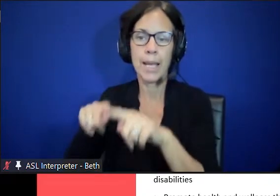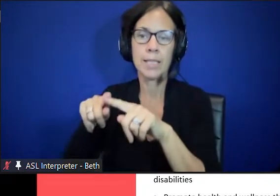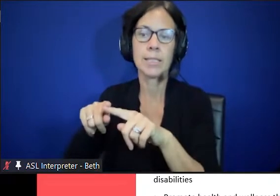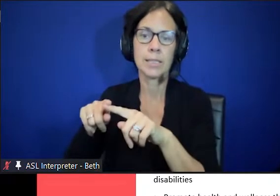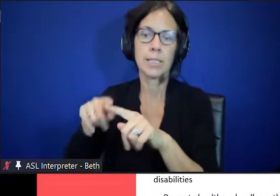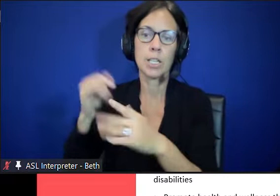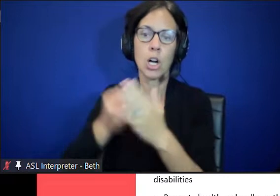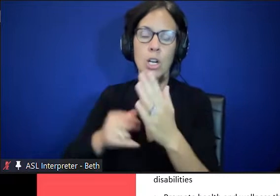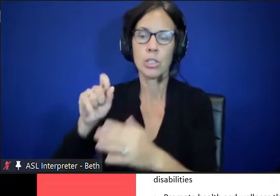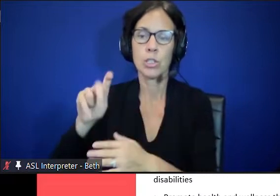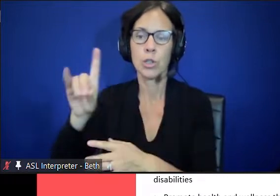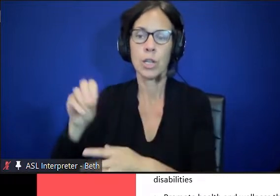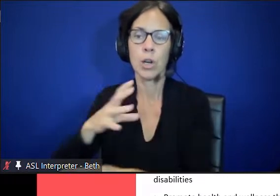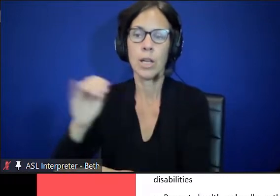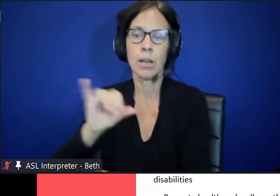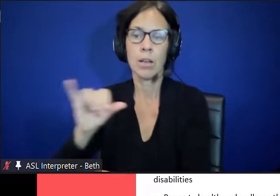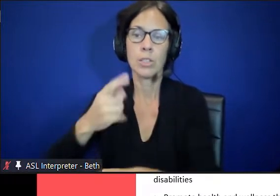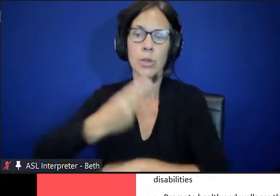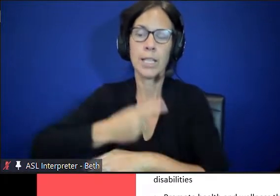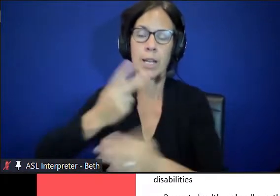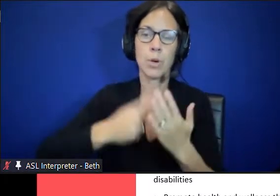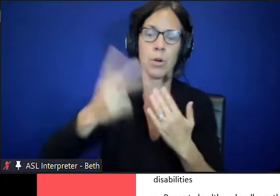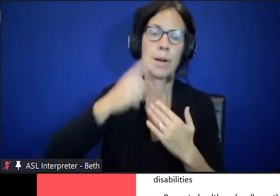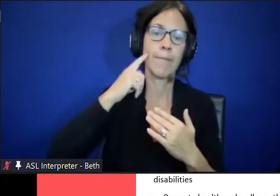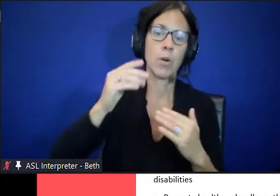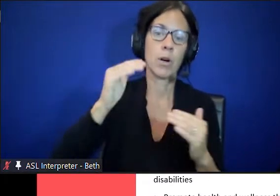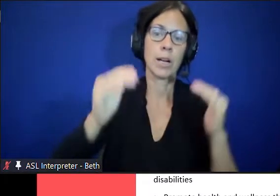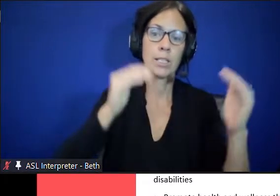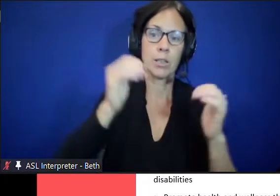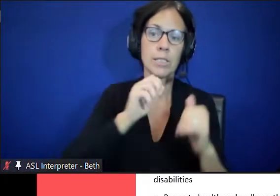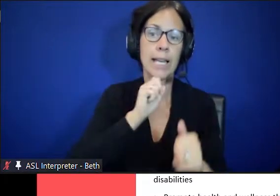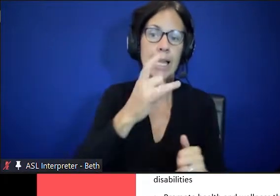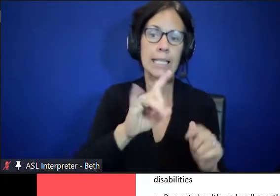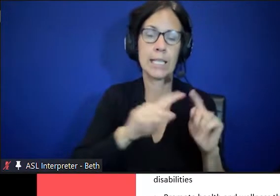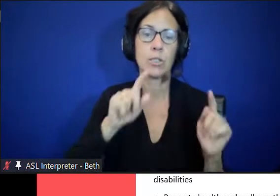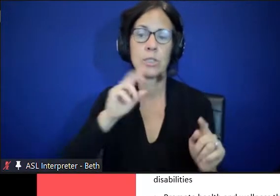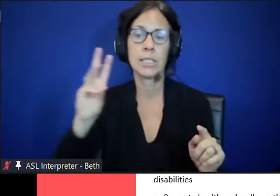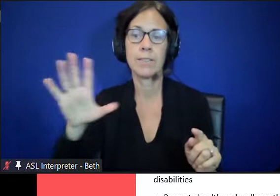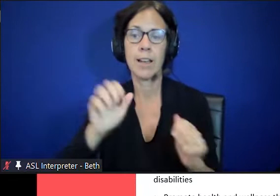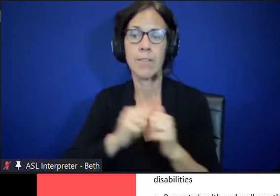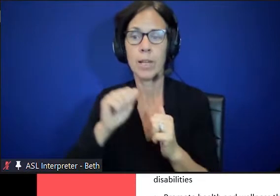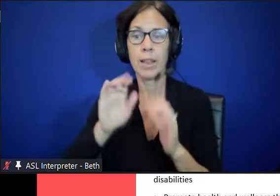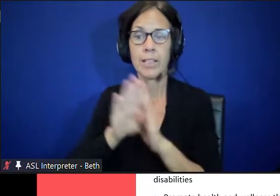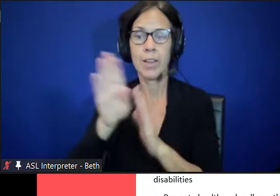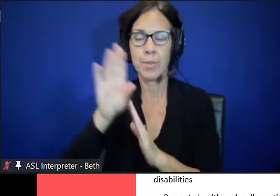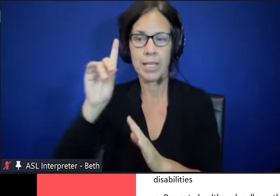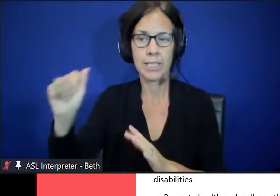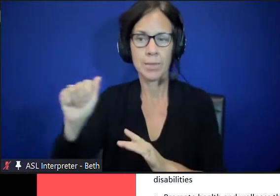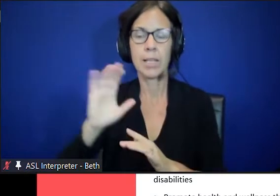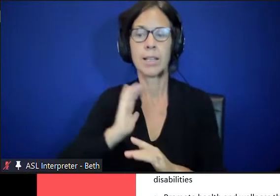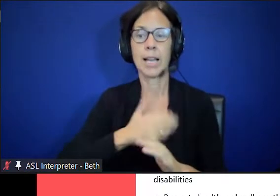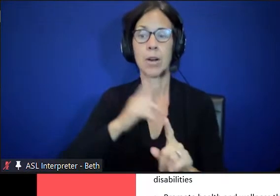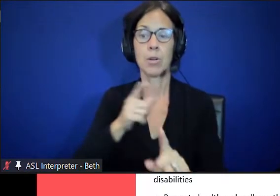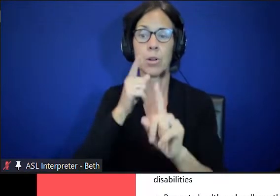for adults ages 22 to 65 with developmental disabilities. And what we did, our goal